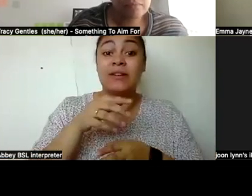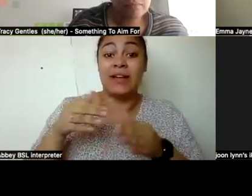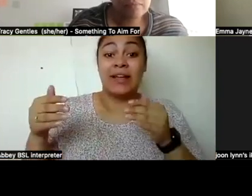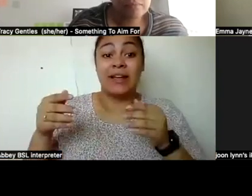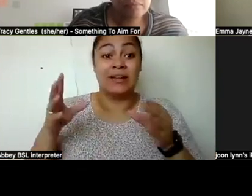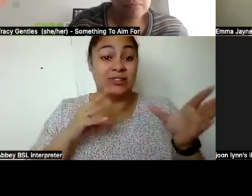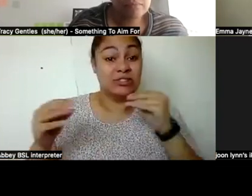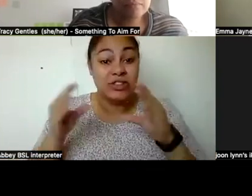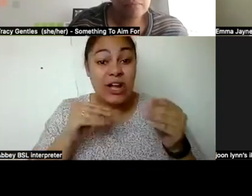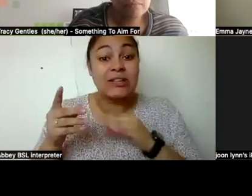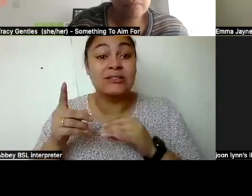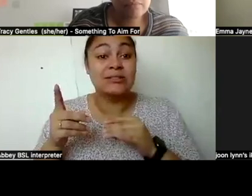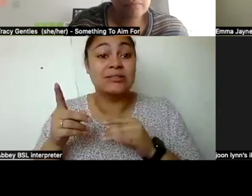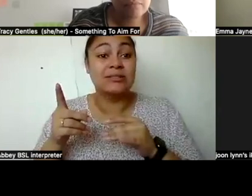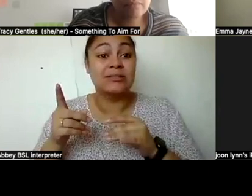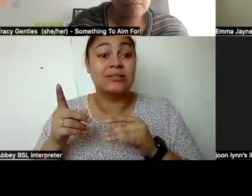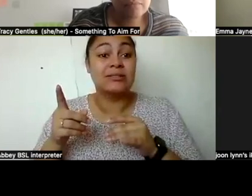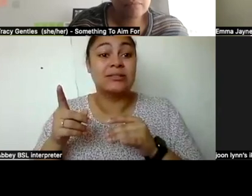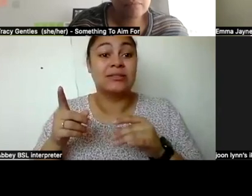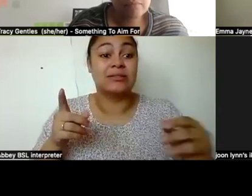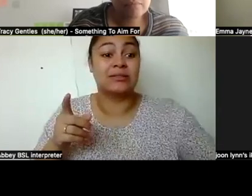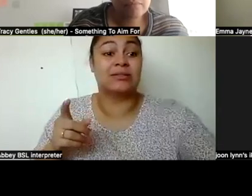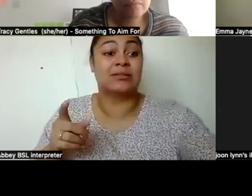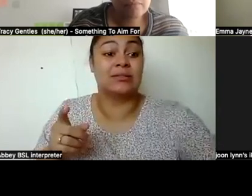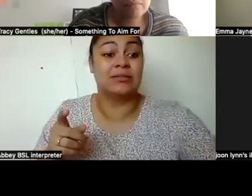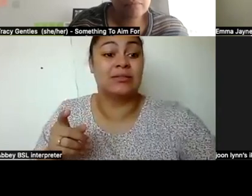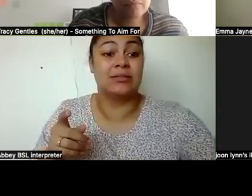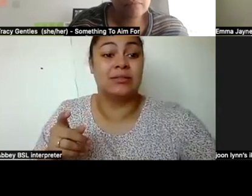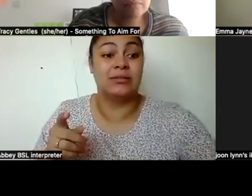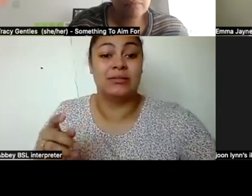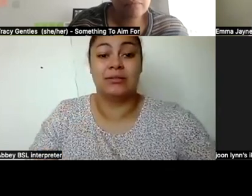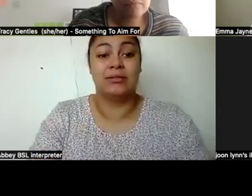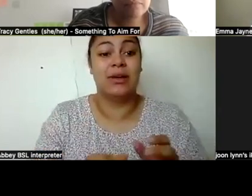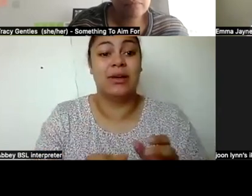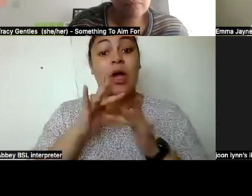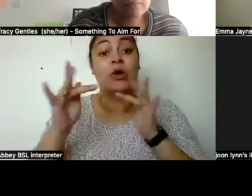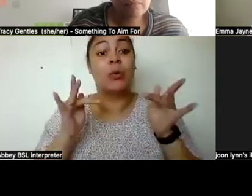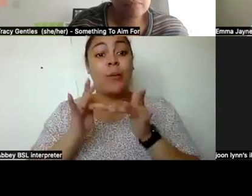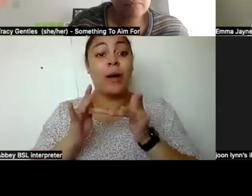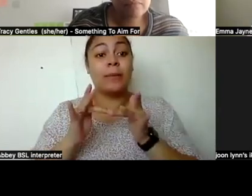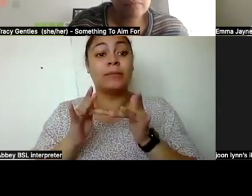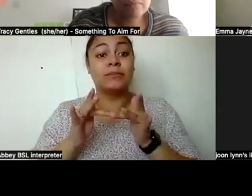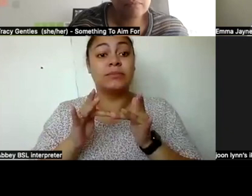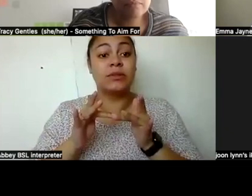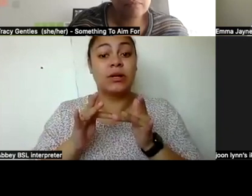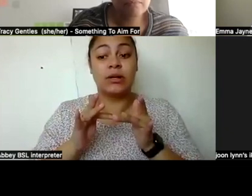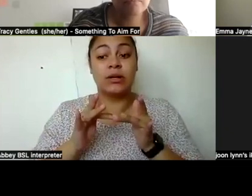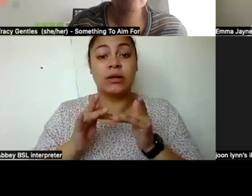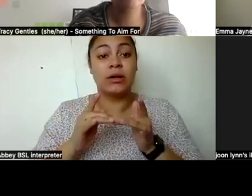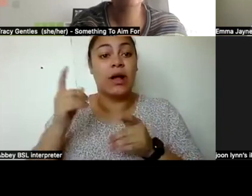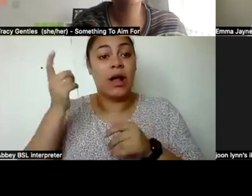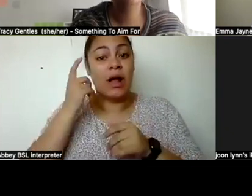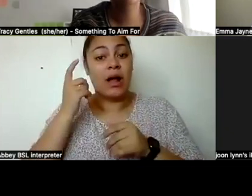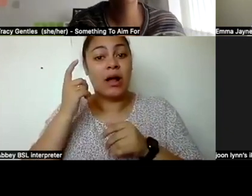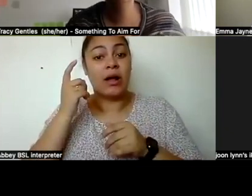interactive dialogue, which is our Mighty Networks platform. If you go to our website, click on community, exactly